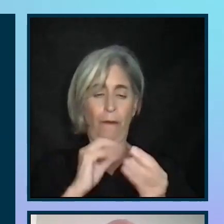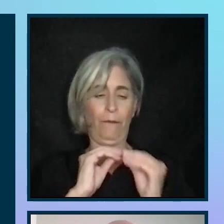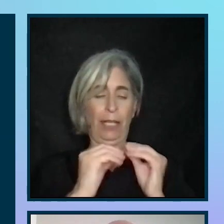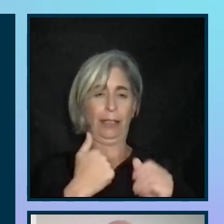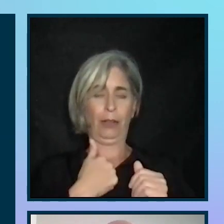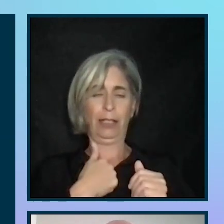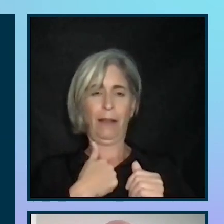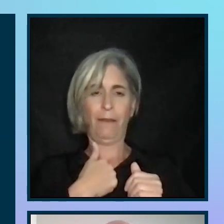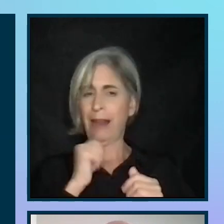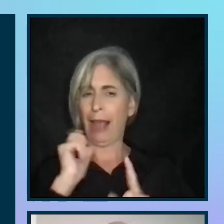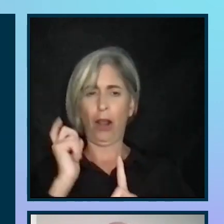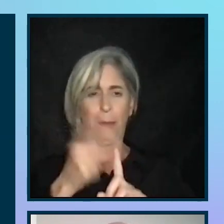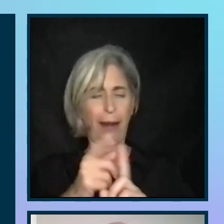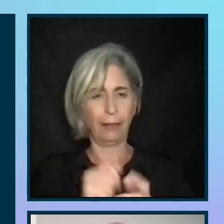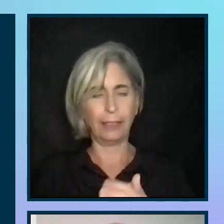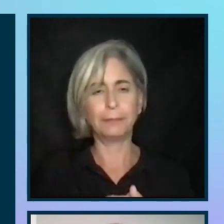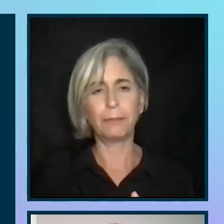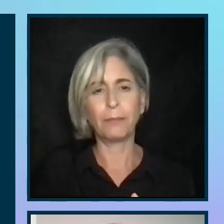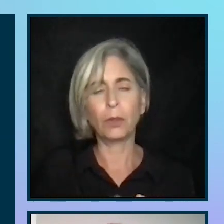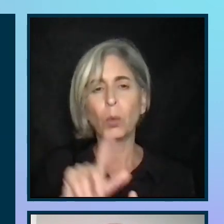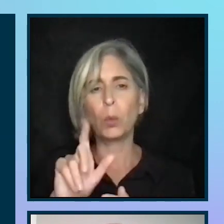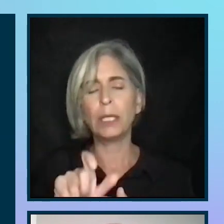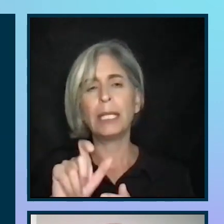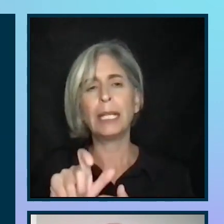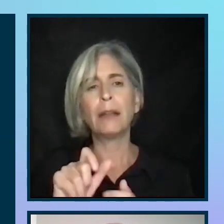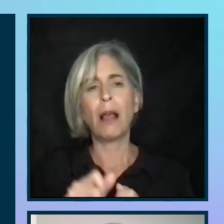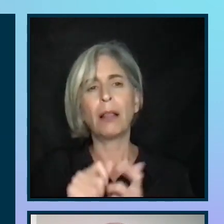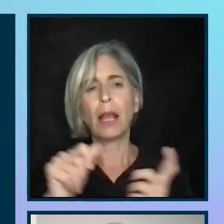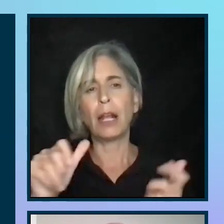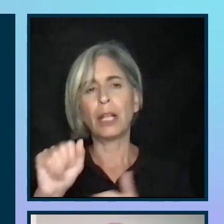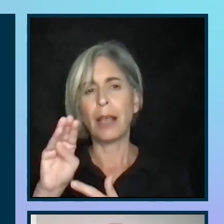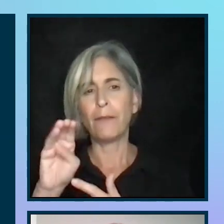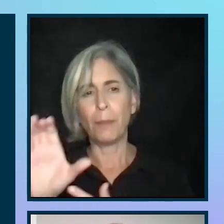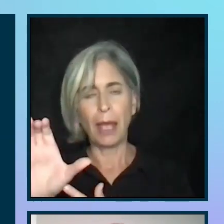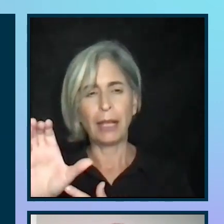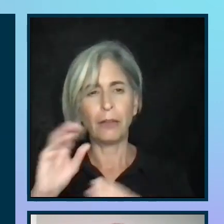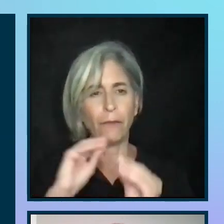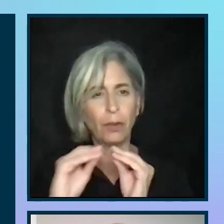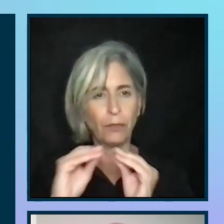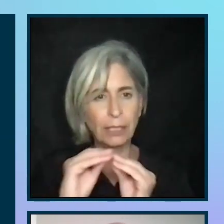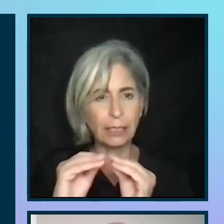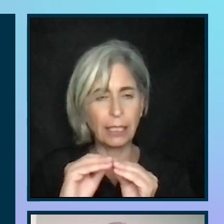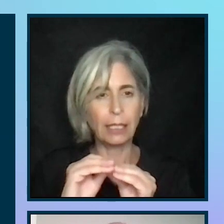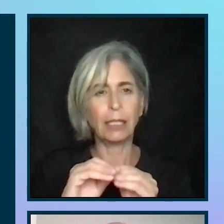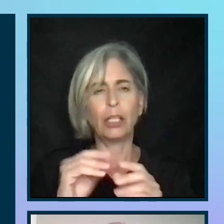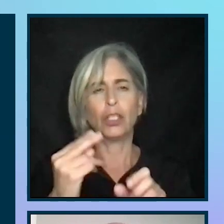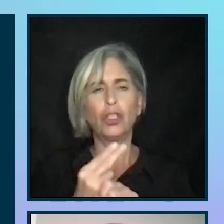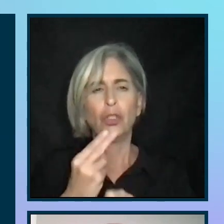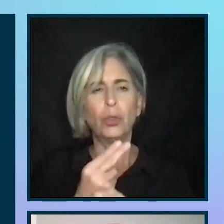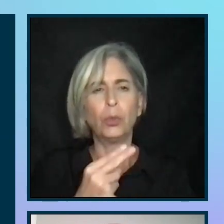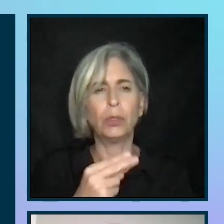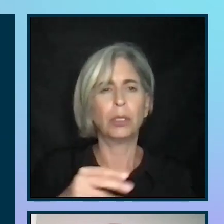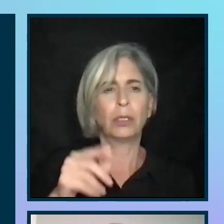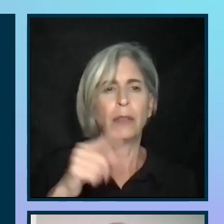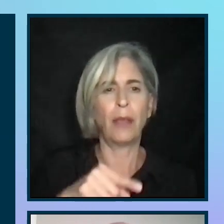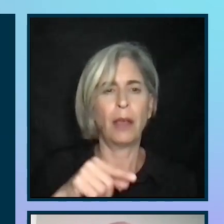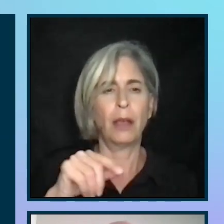on. We utilize Acrobat for doing a number of fixes. We use the XSPDF Quick